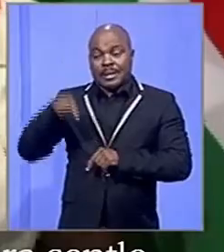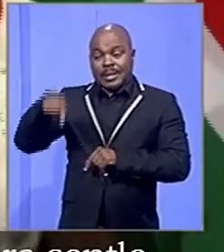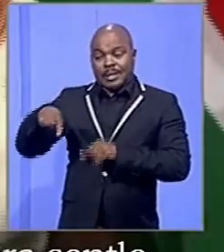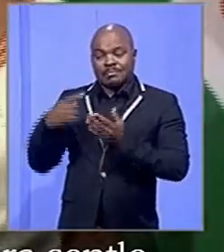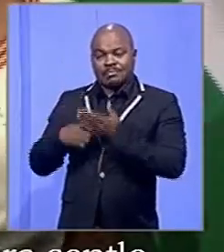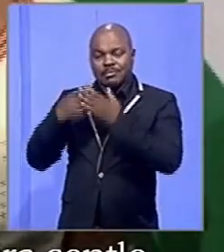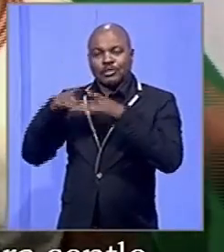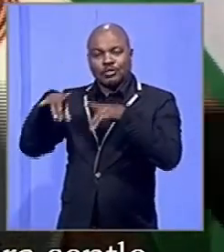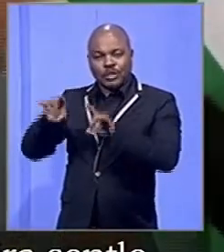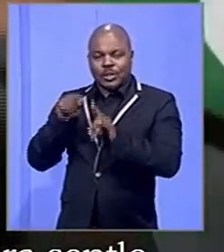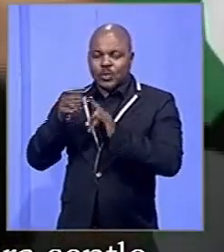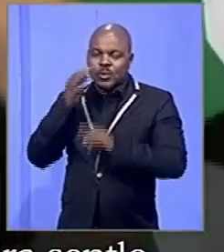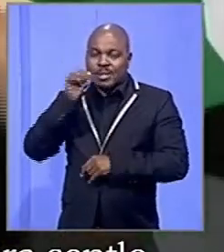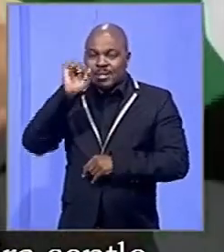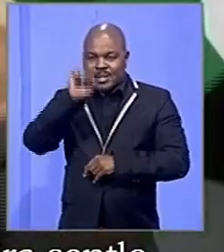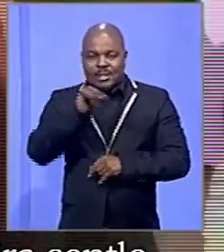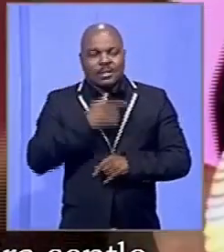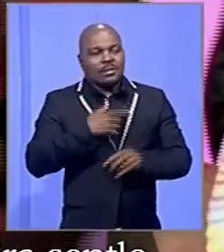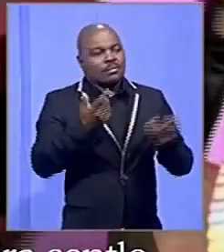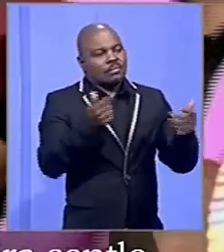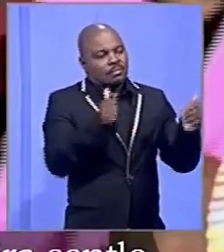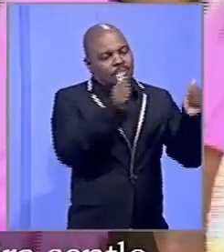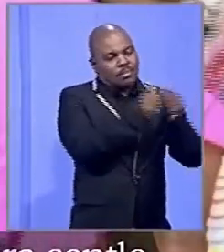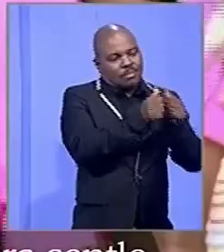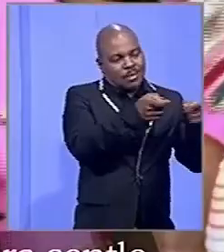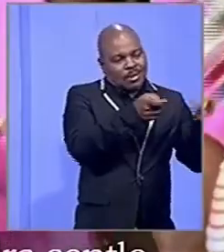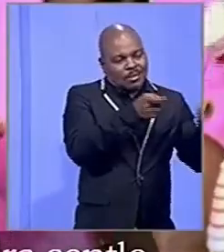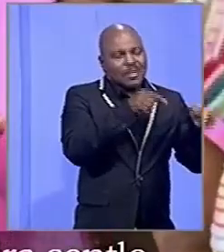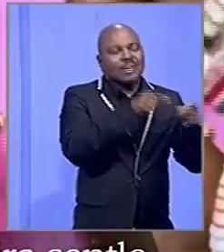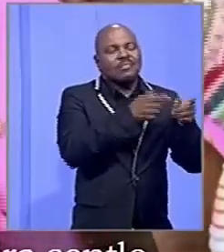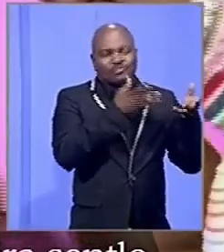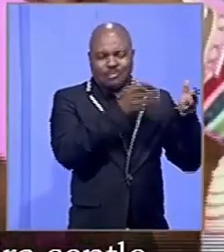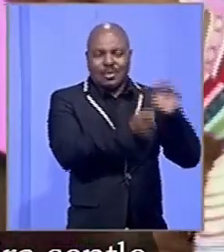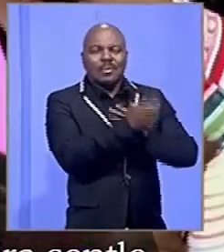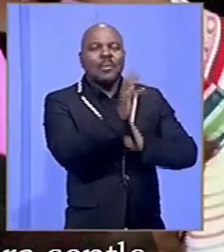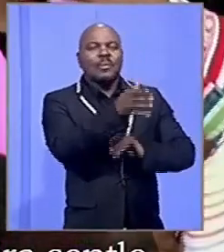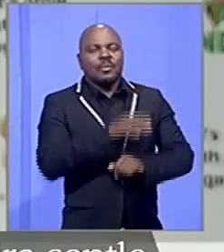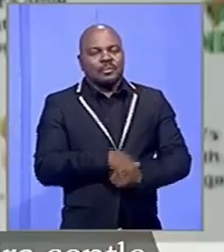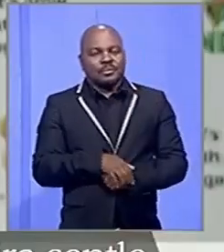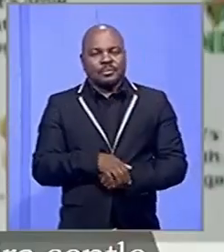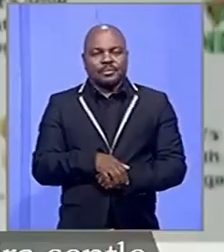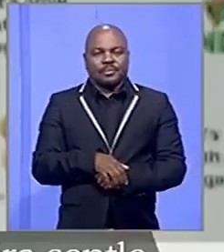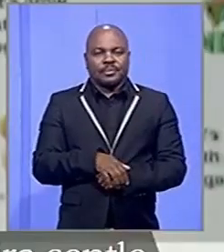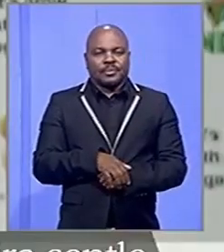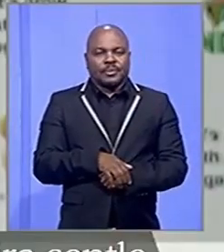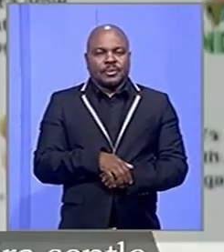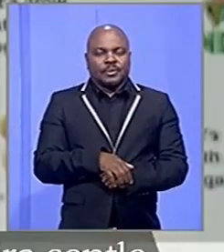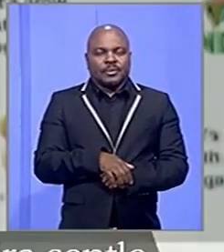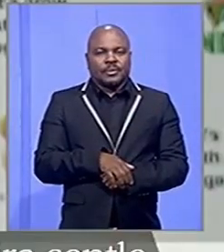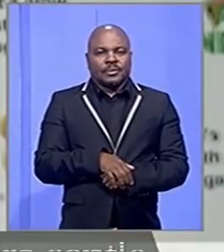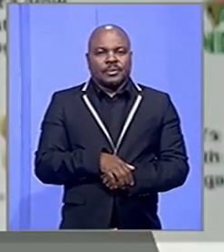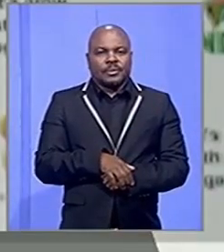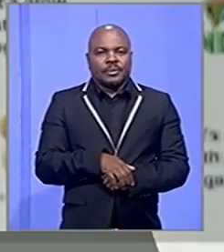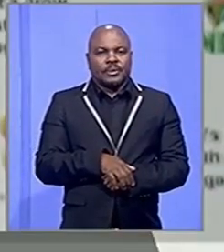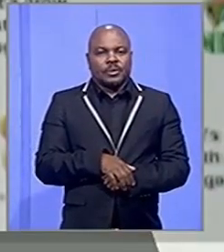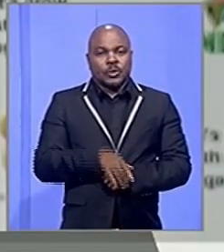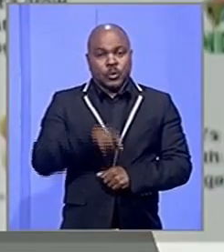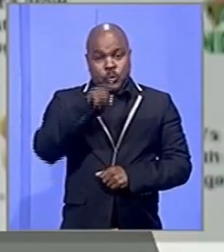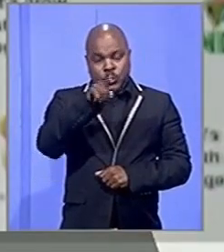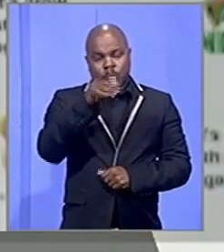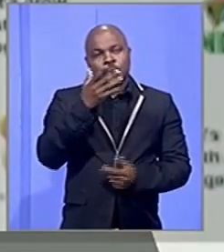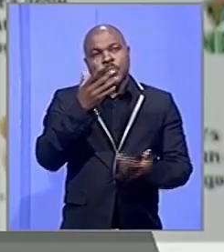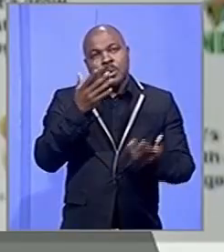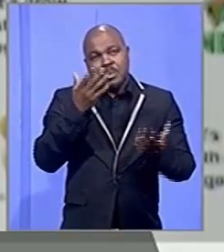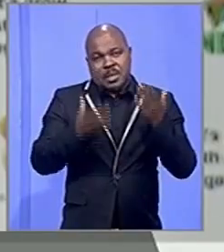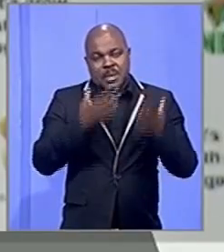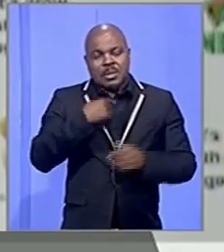o ne a amogela gore puso tshwaraganelo e tlile go nna boammaaruri. You will have seen our